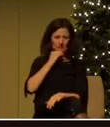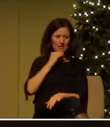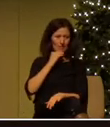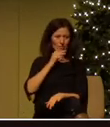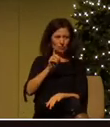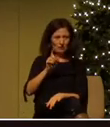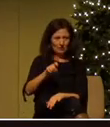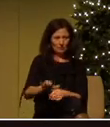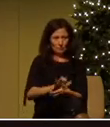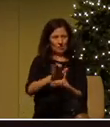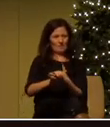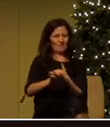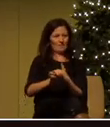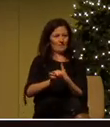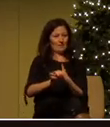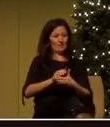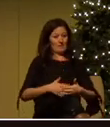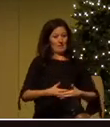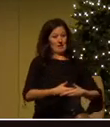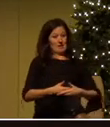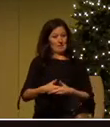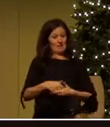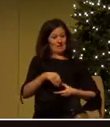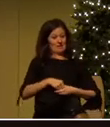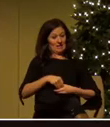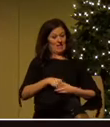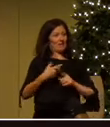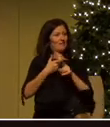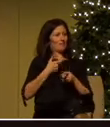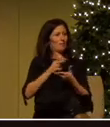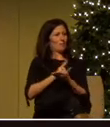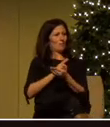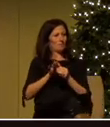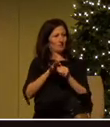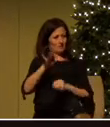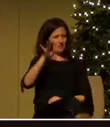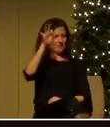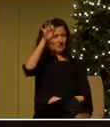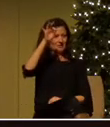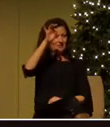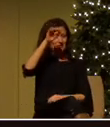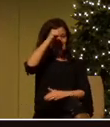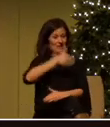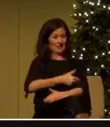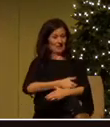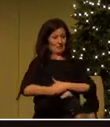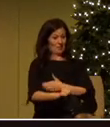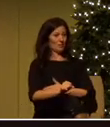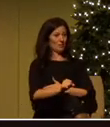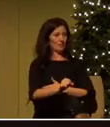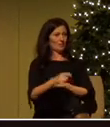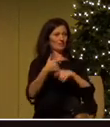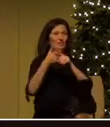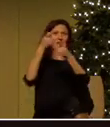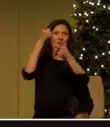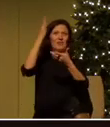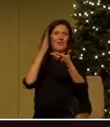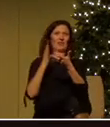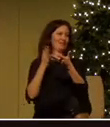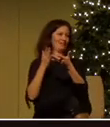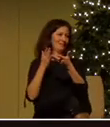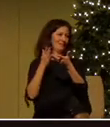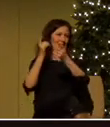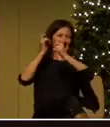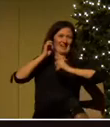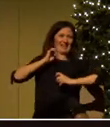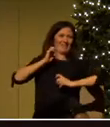in her is from the Holy Spirit. The son she will bear is from God, a gift from